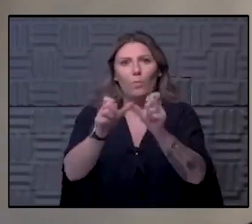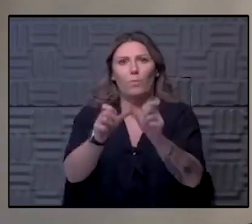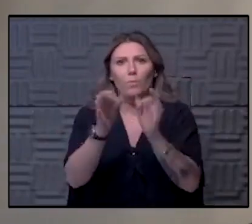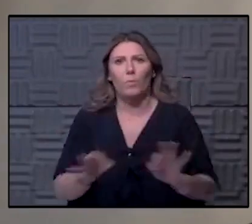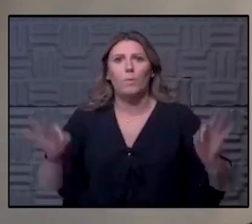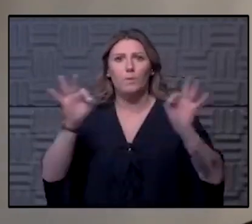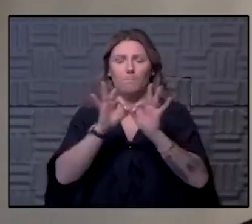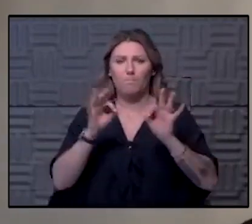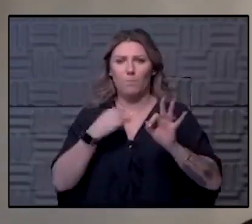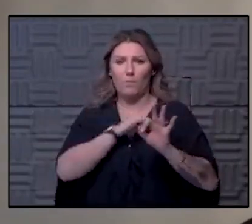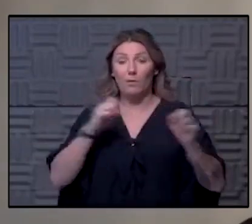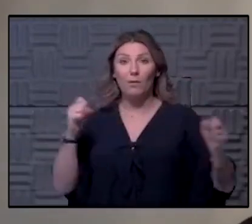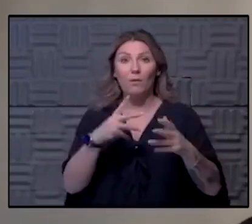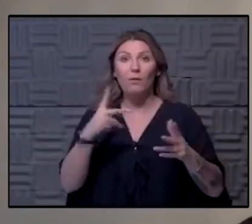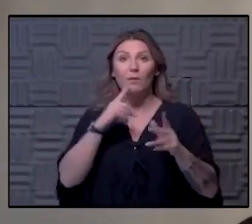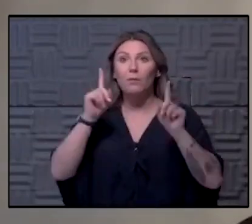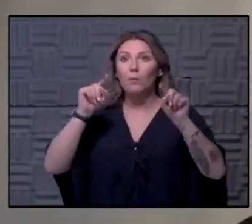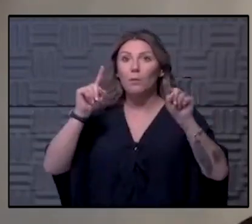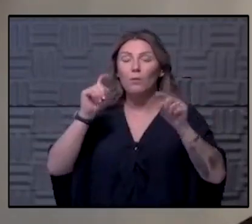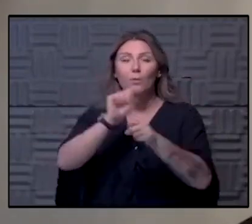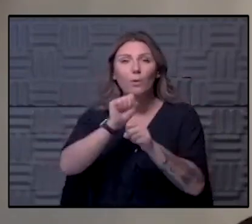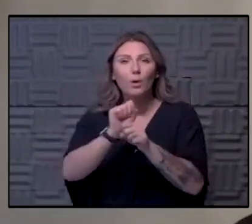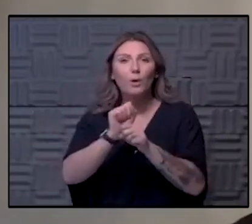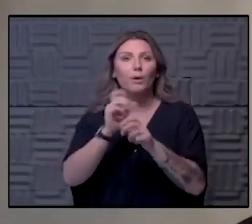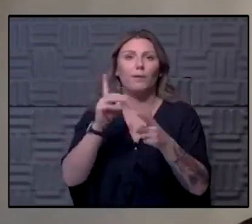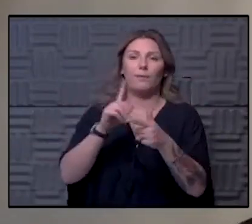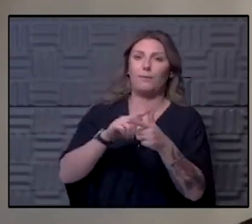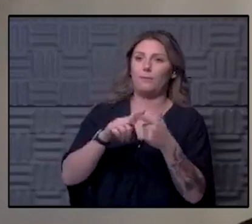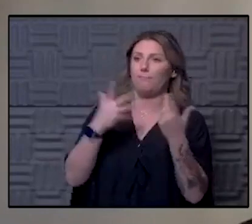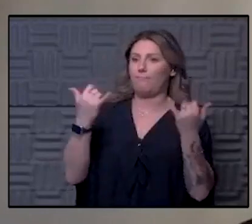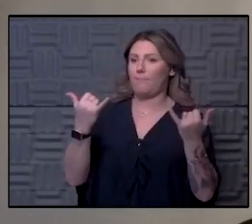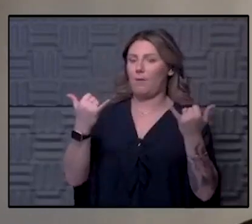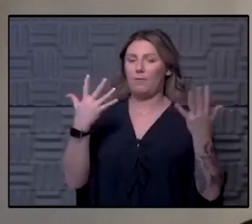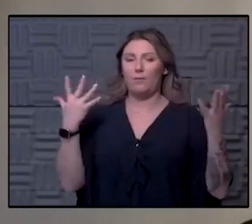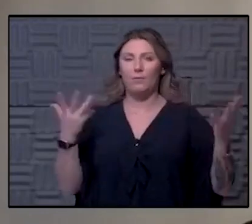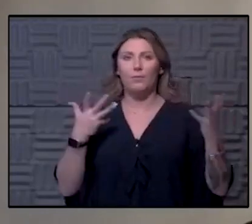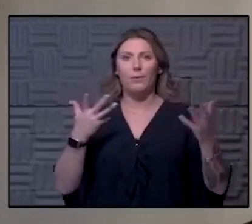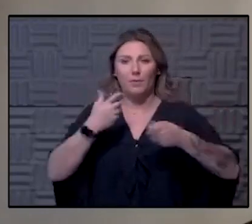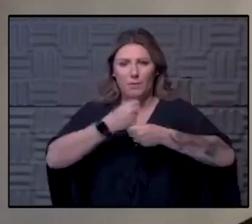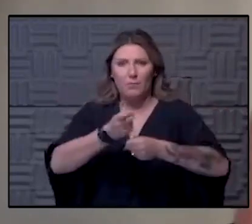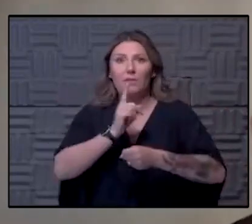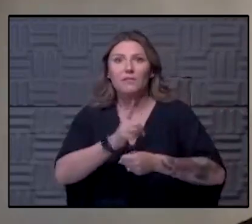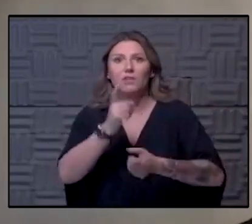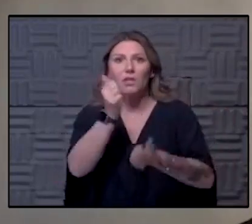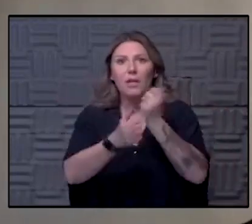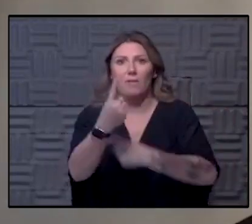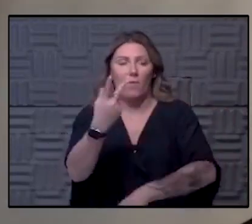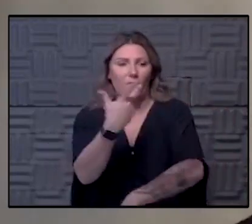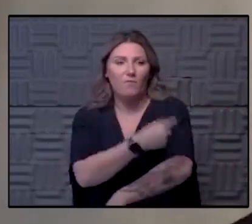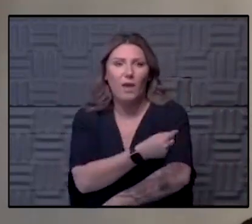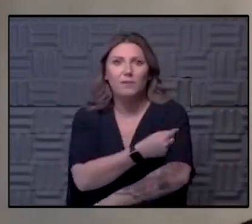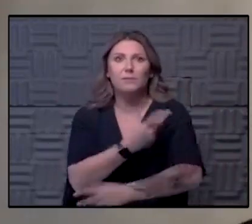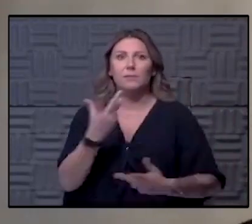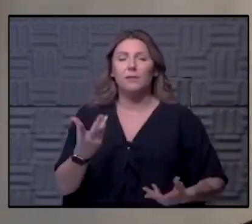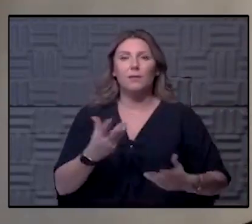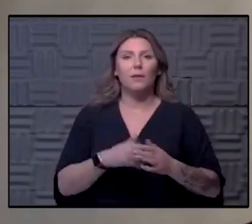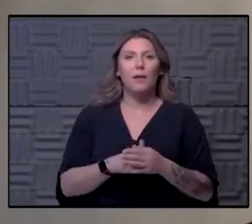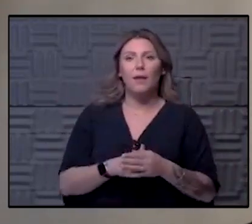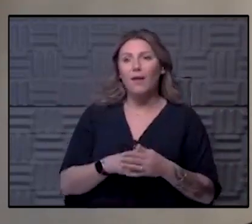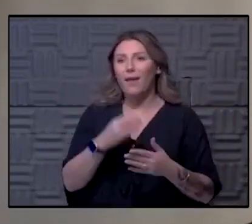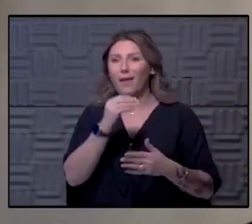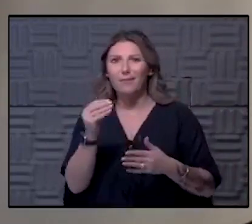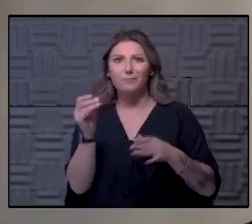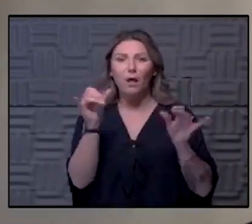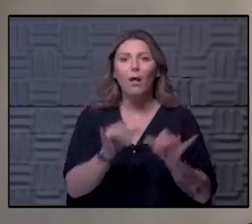scare of going to work. And now, we're worried about making sure everyone gets vaccinated and the like. So I